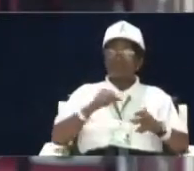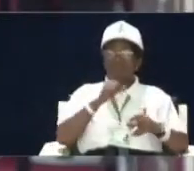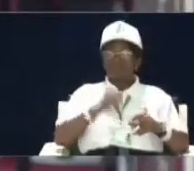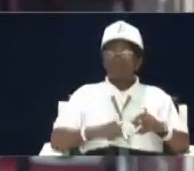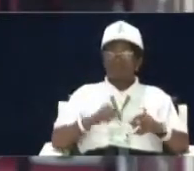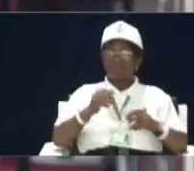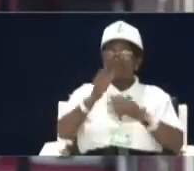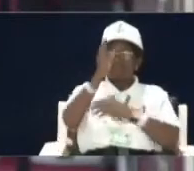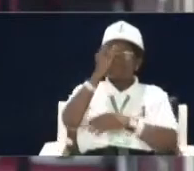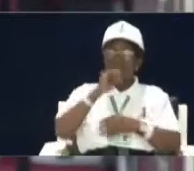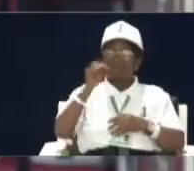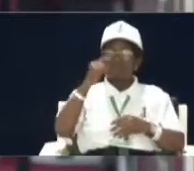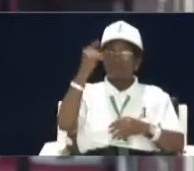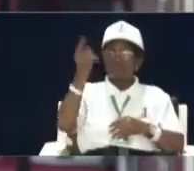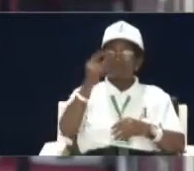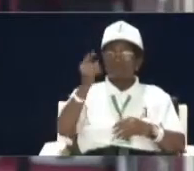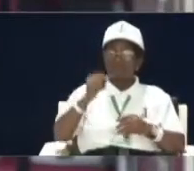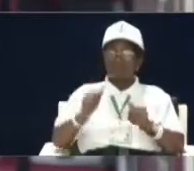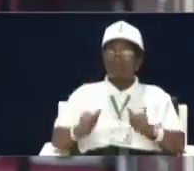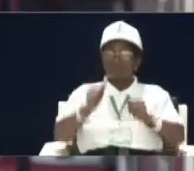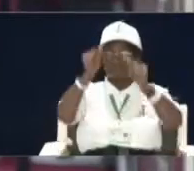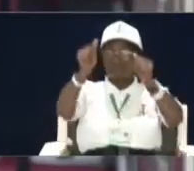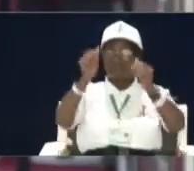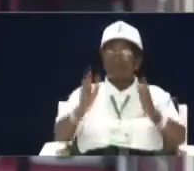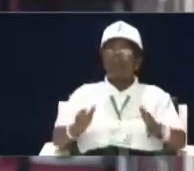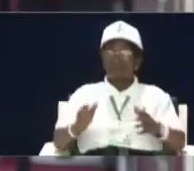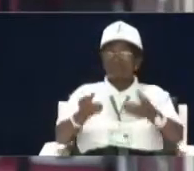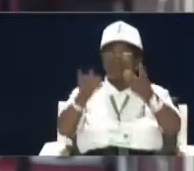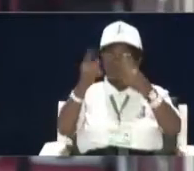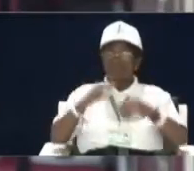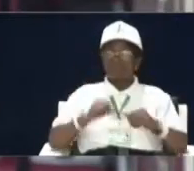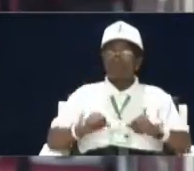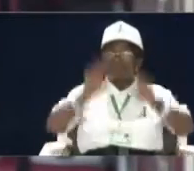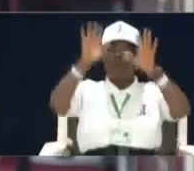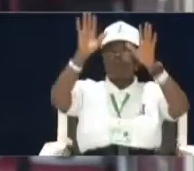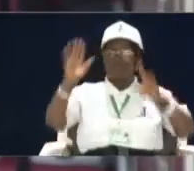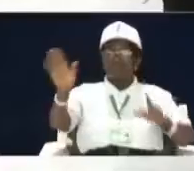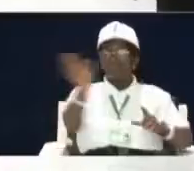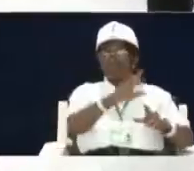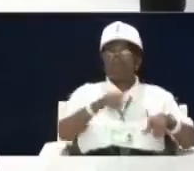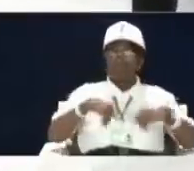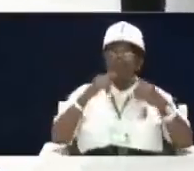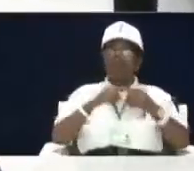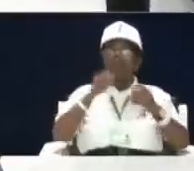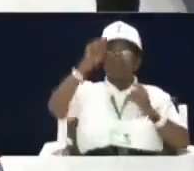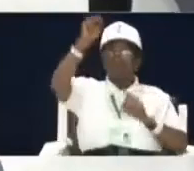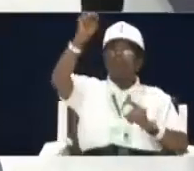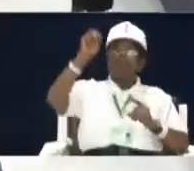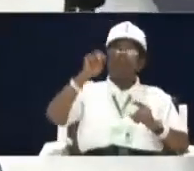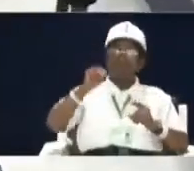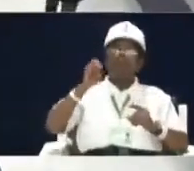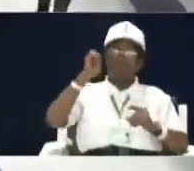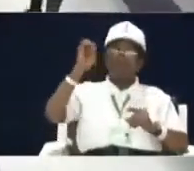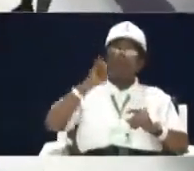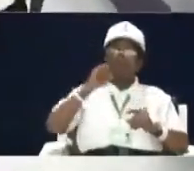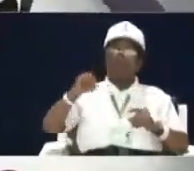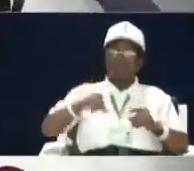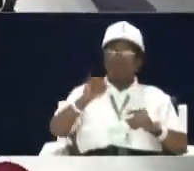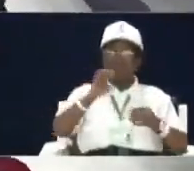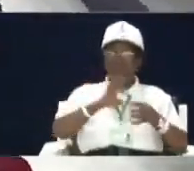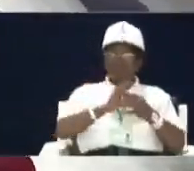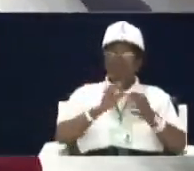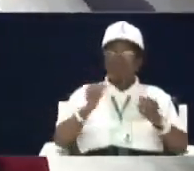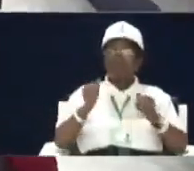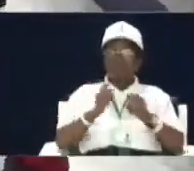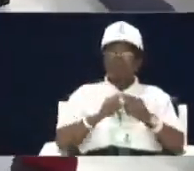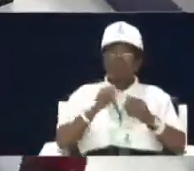only promoter. Come and surrender your life to him. You stay connected to him,